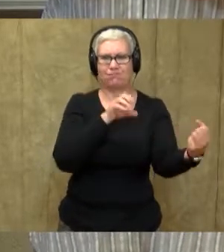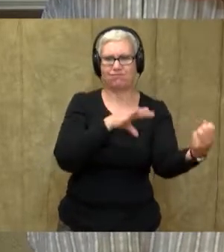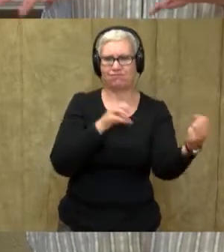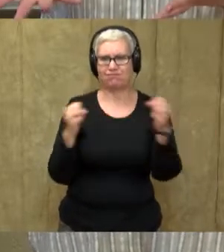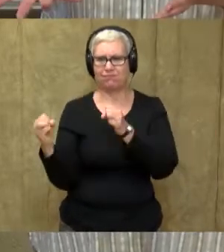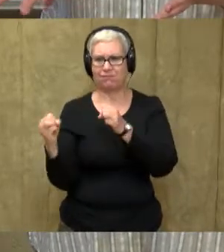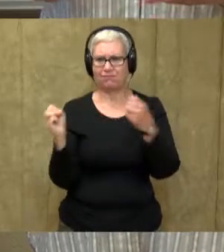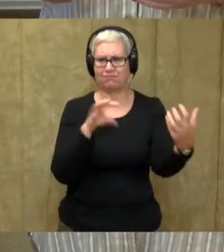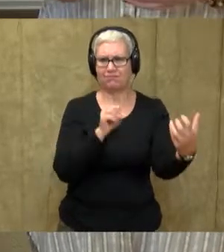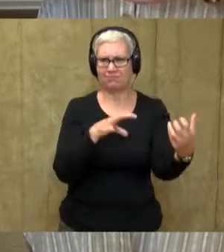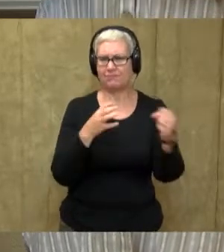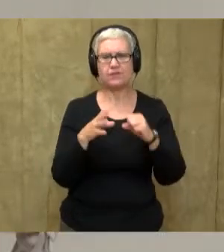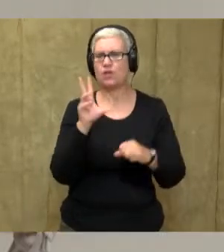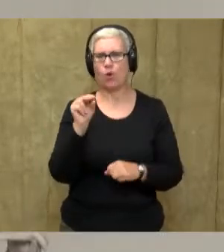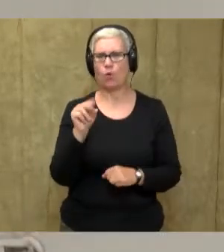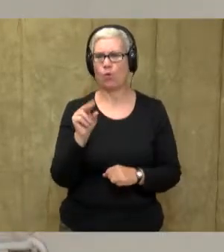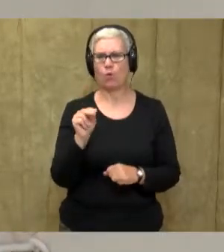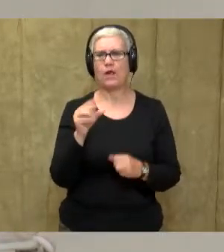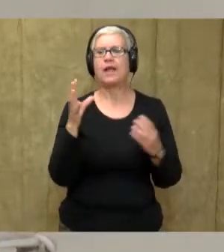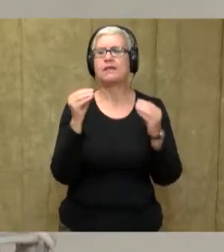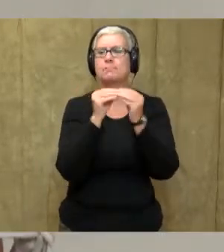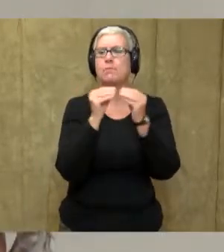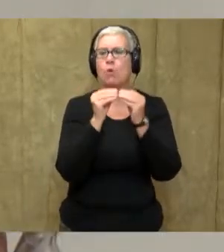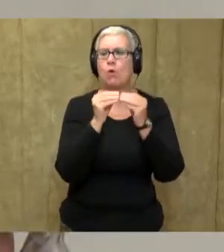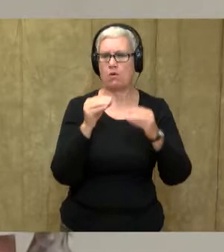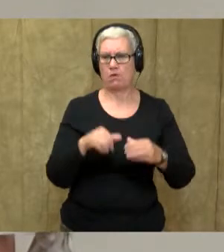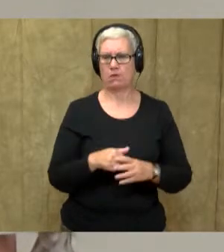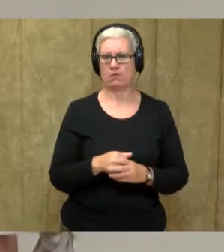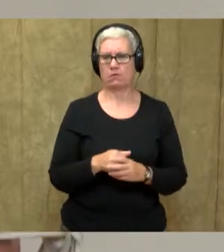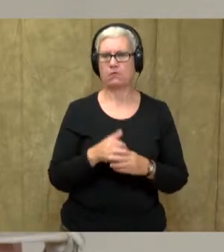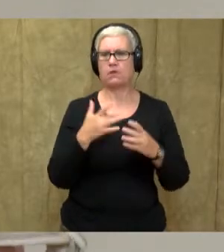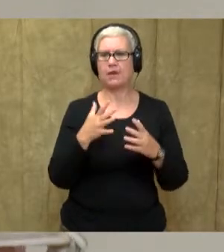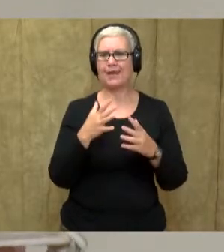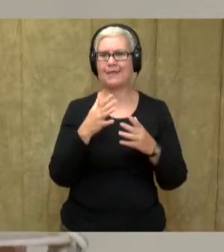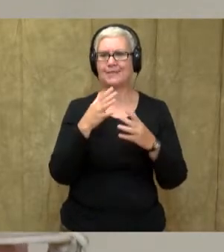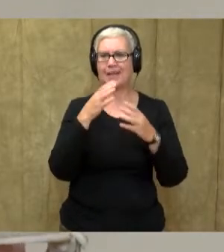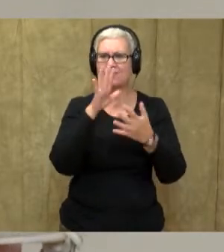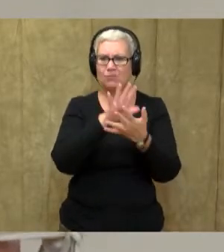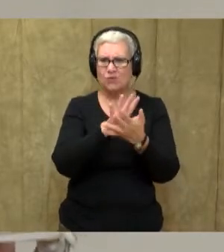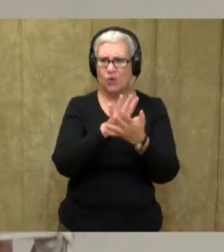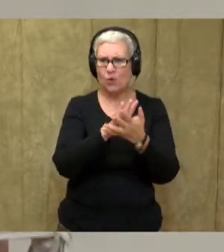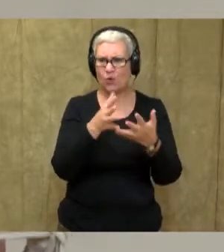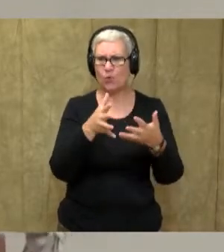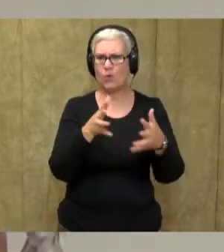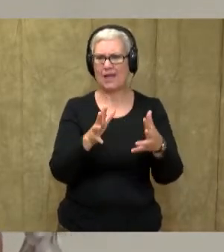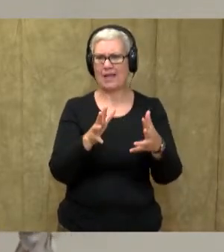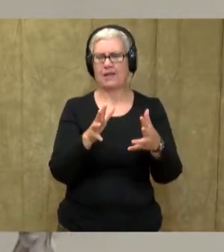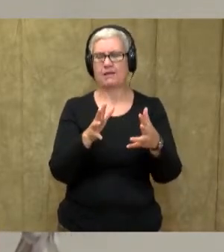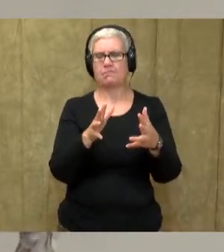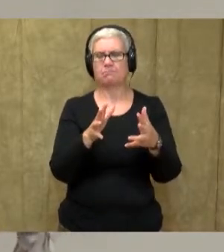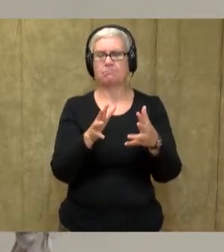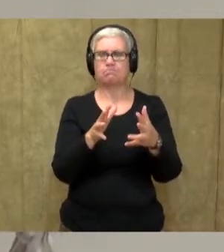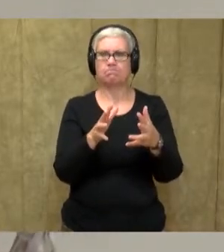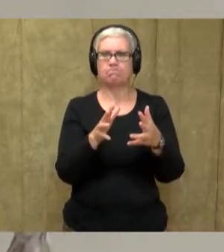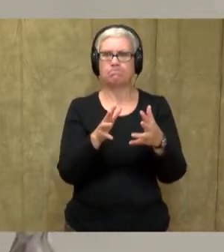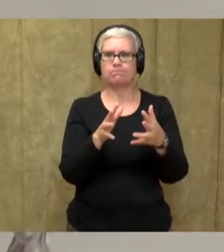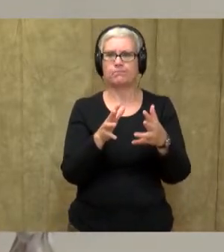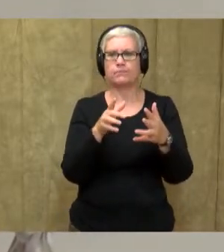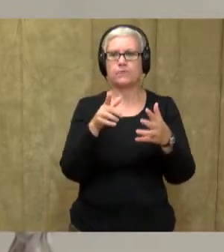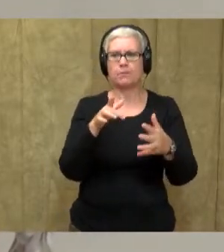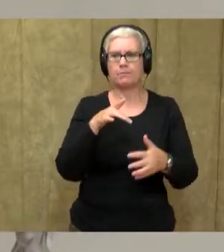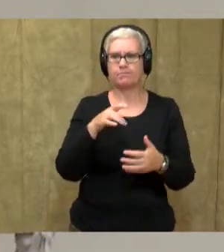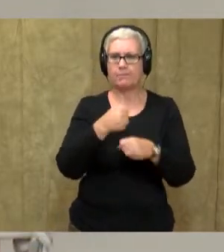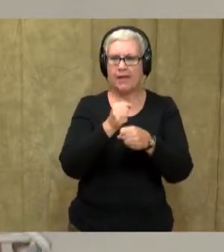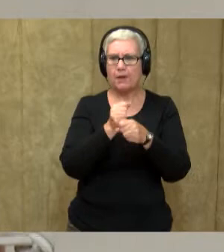forth, right? It's more than that. It's an academic approach to make people feel the way you